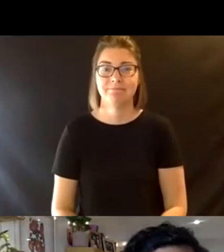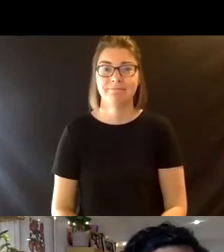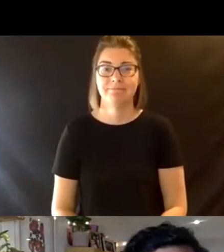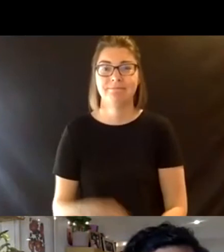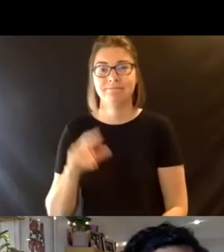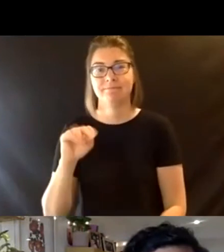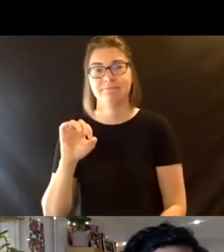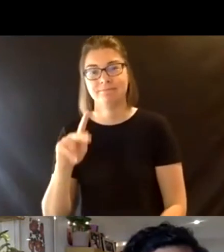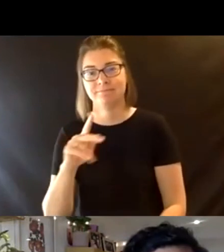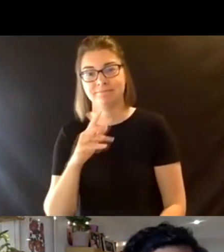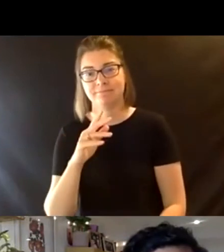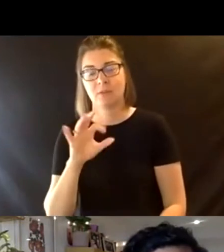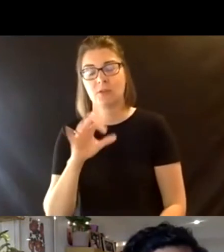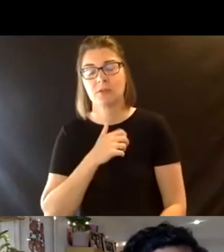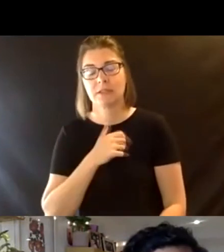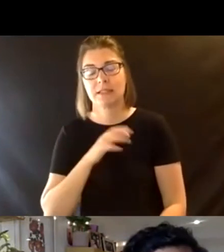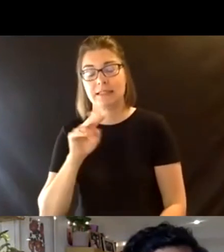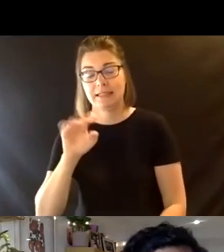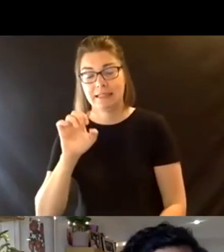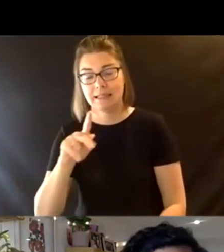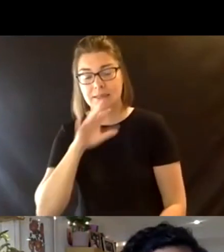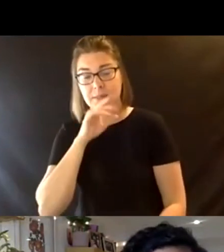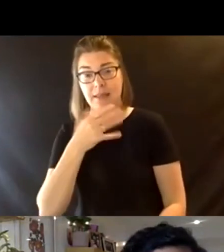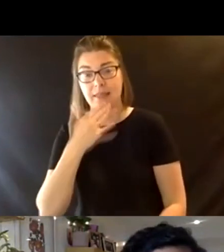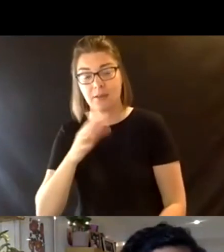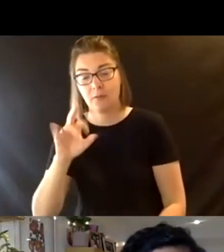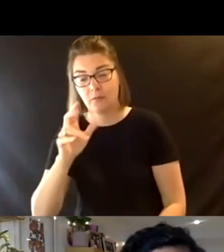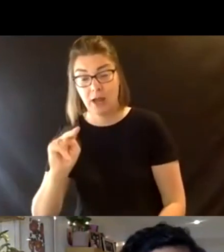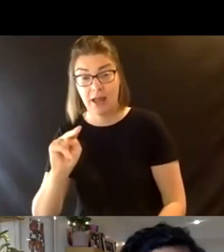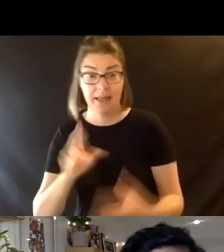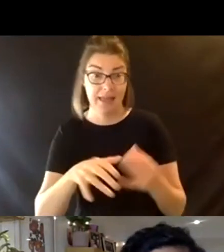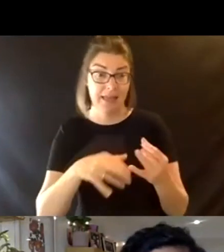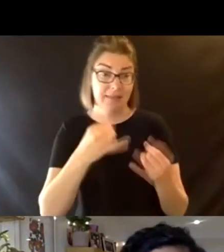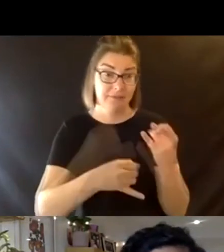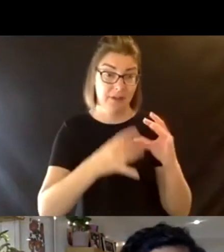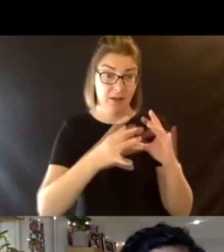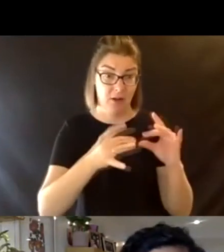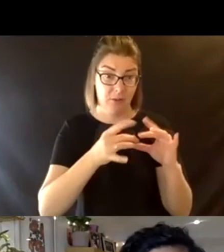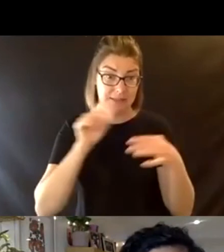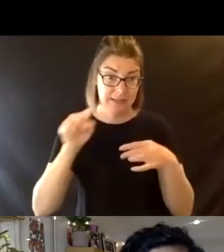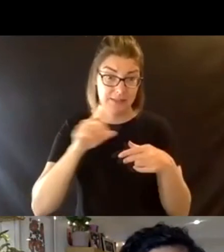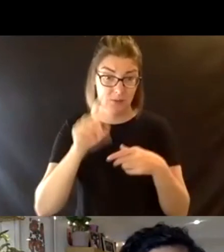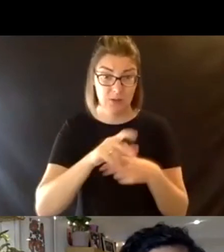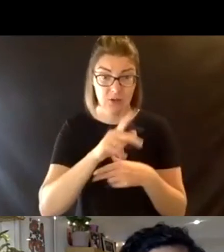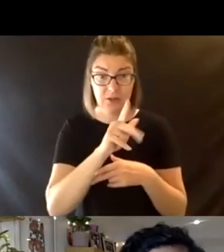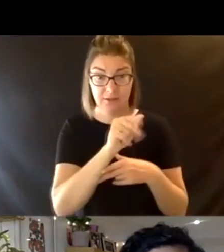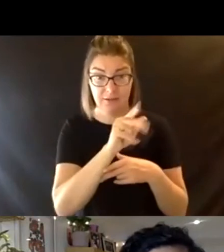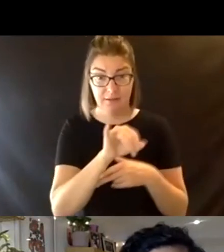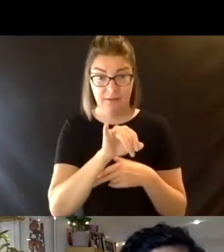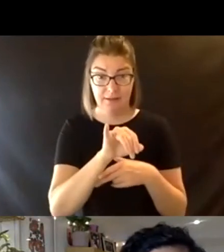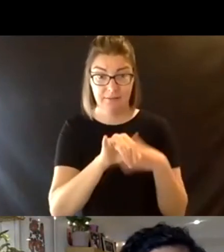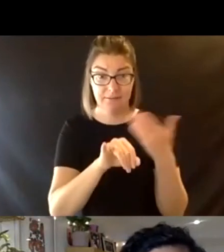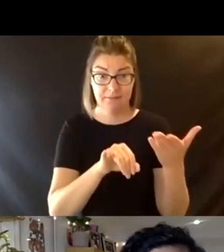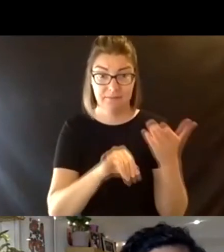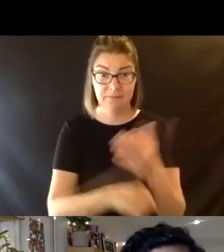Thank you so much, Fran. And Kai, over to you for a final response on this question.